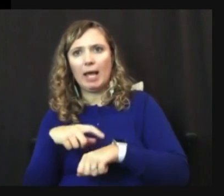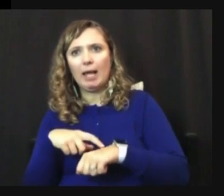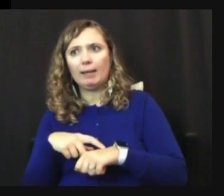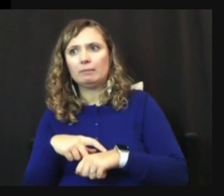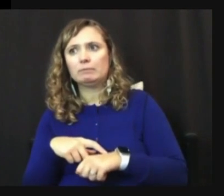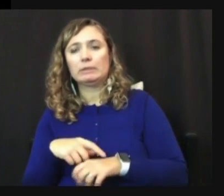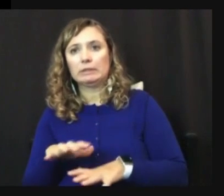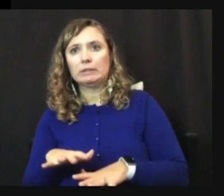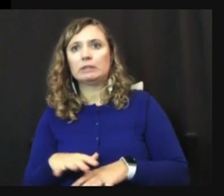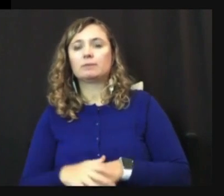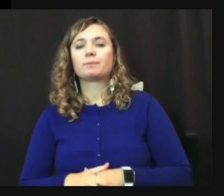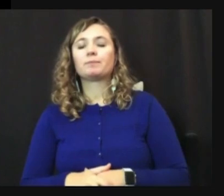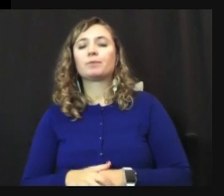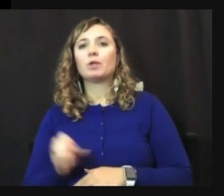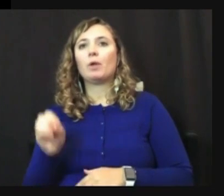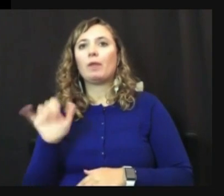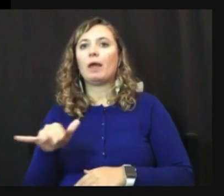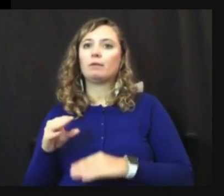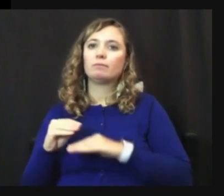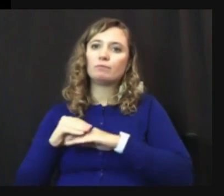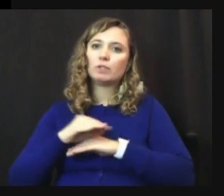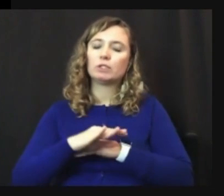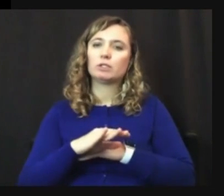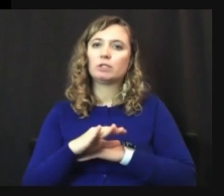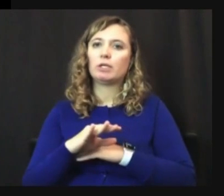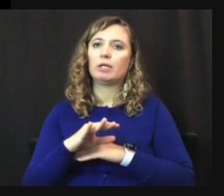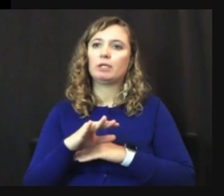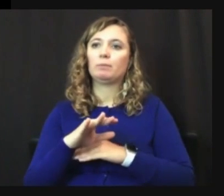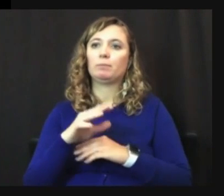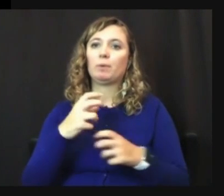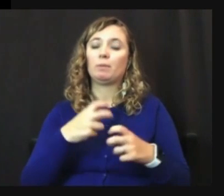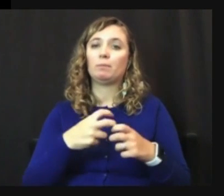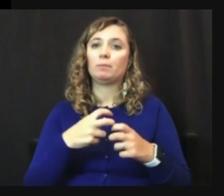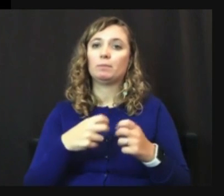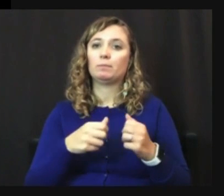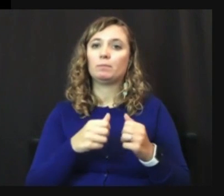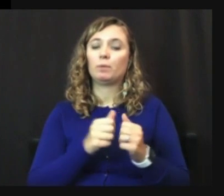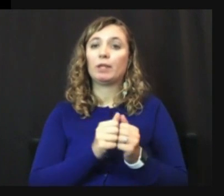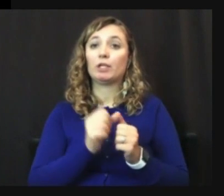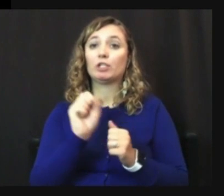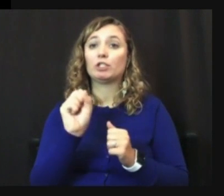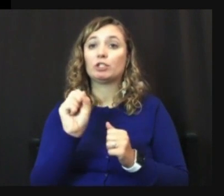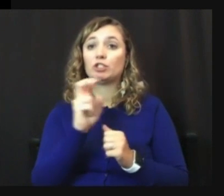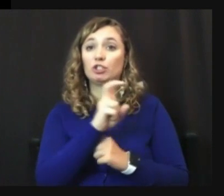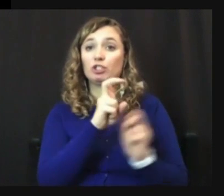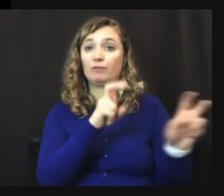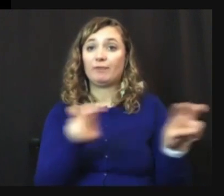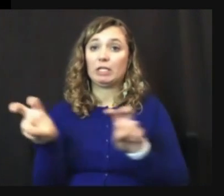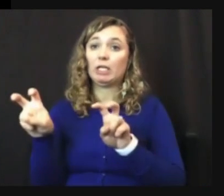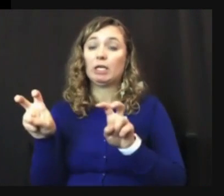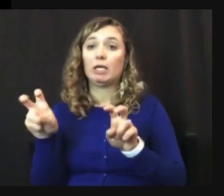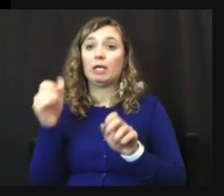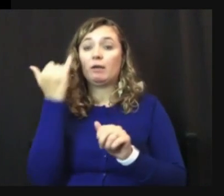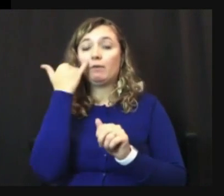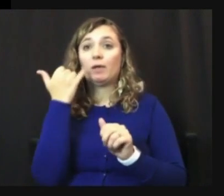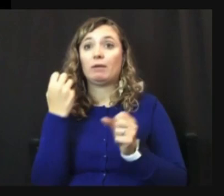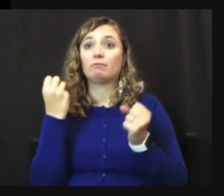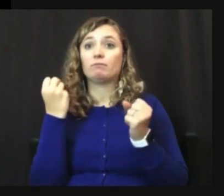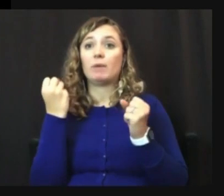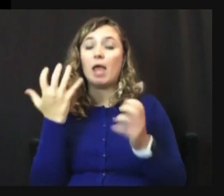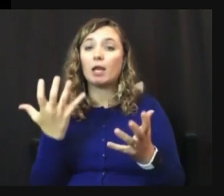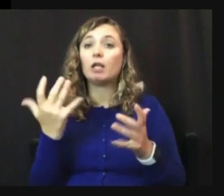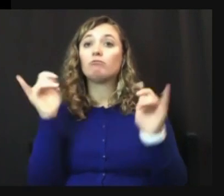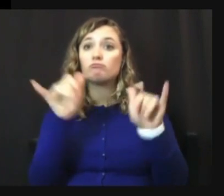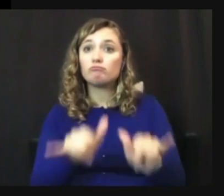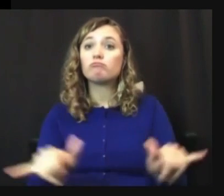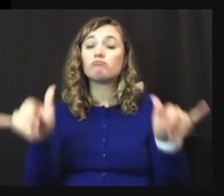our problems with shifting. If we have a lot of routines, then we may be